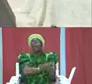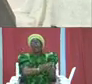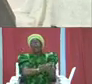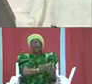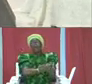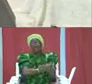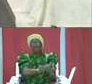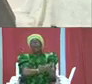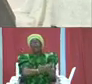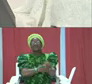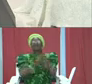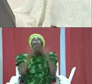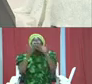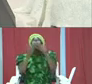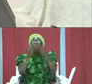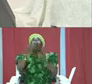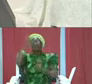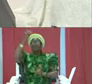Thank you, Father.